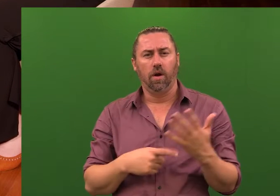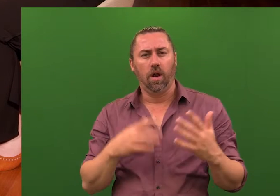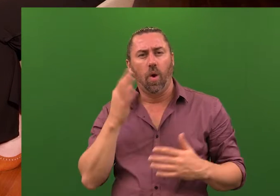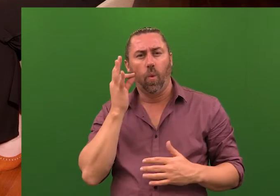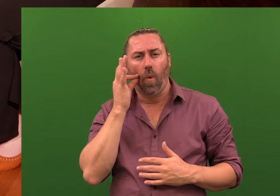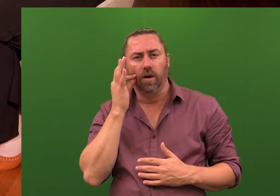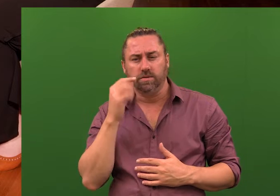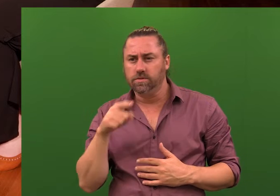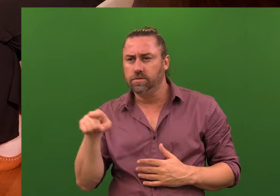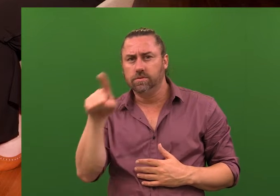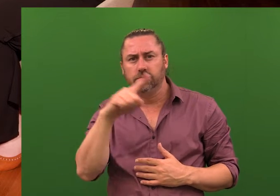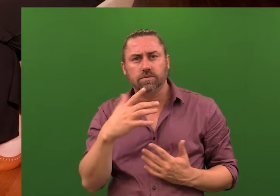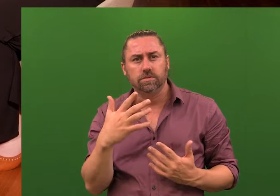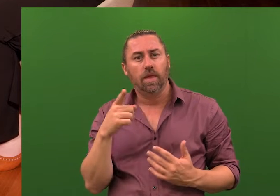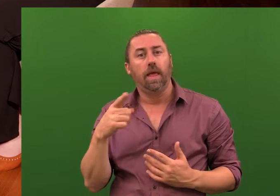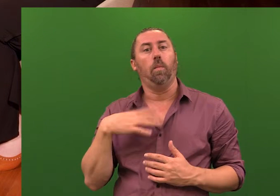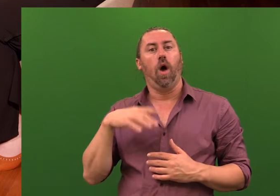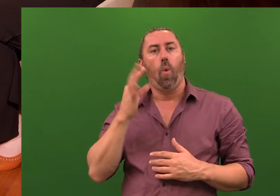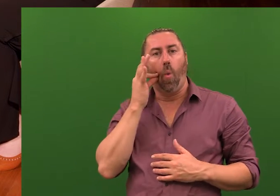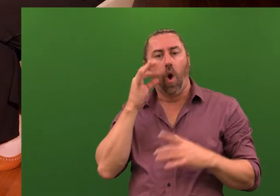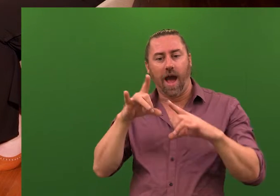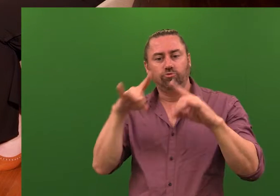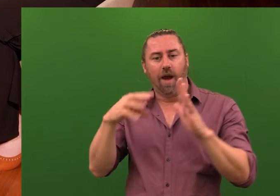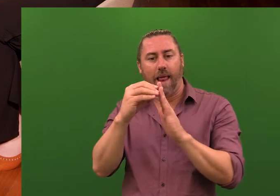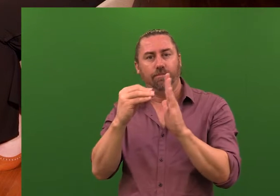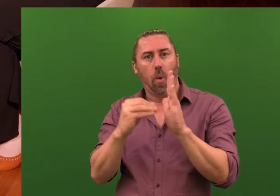inspired by using like non-conventional mediums.